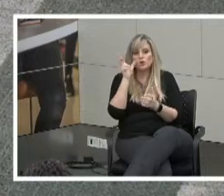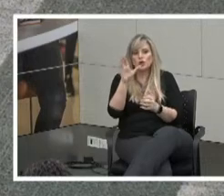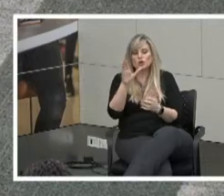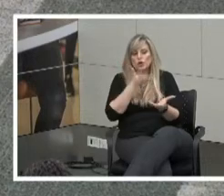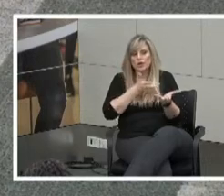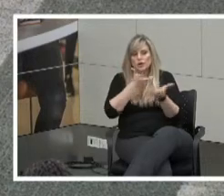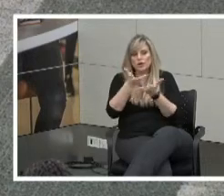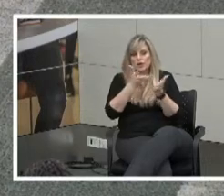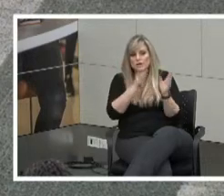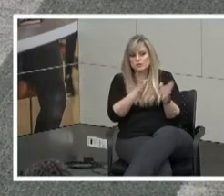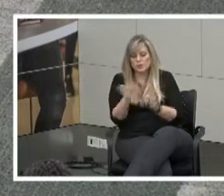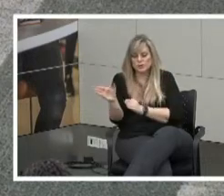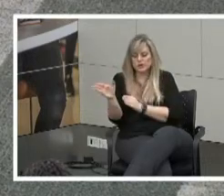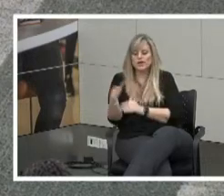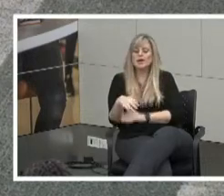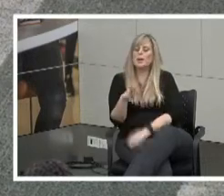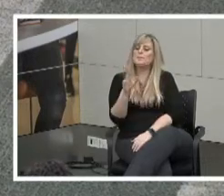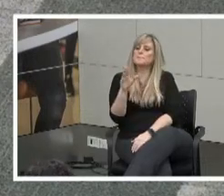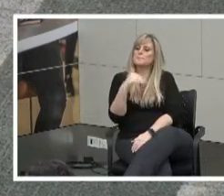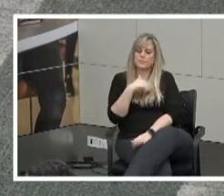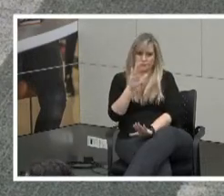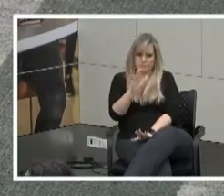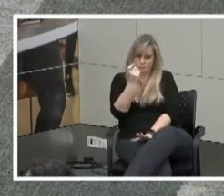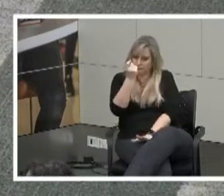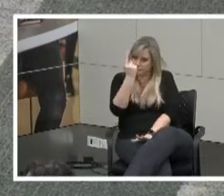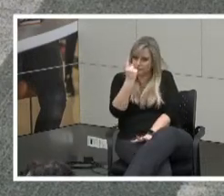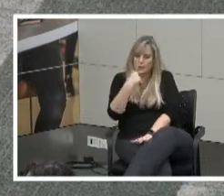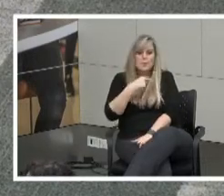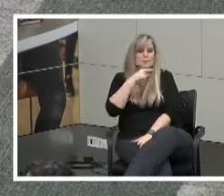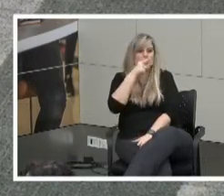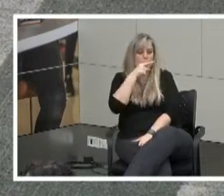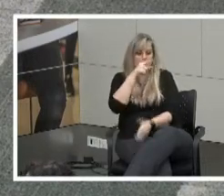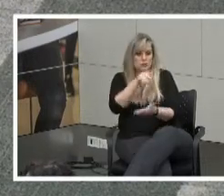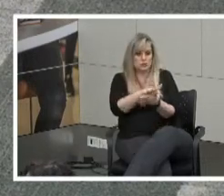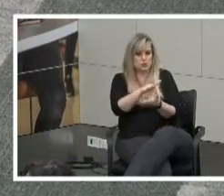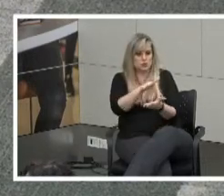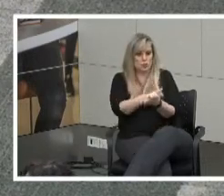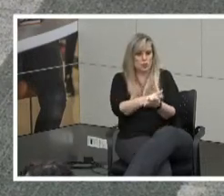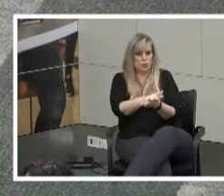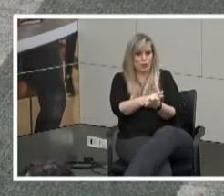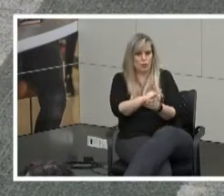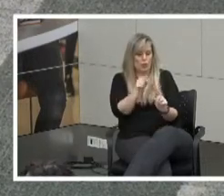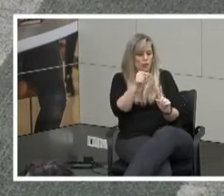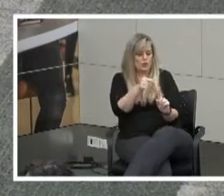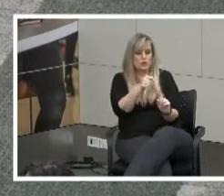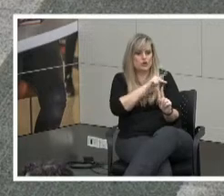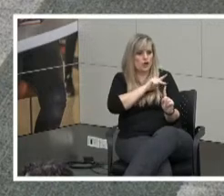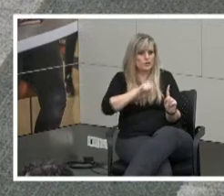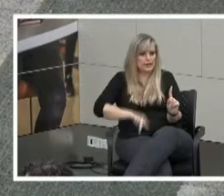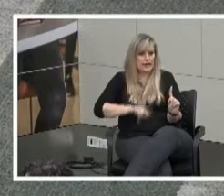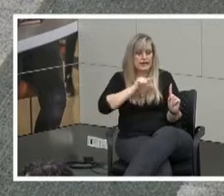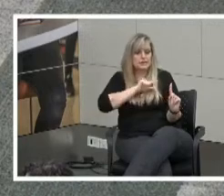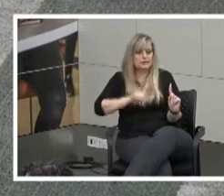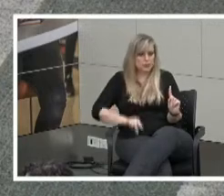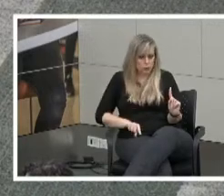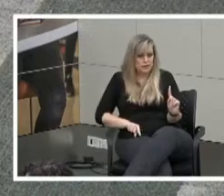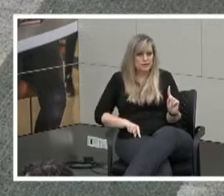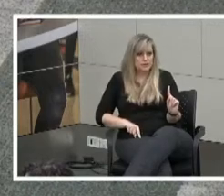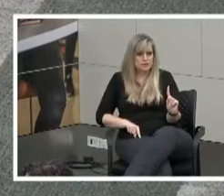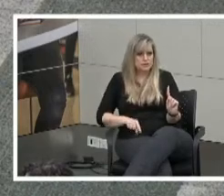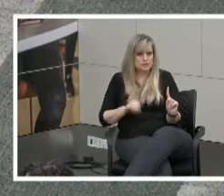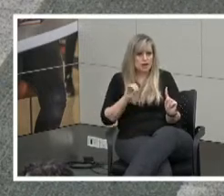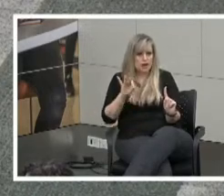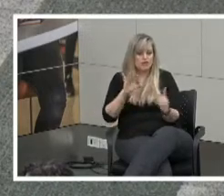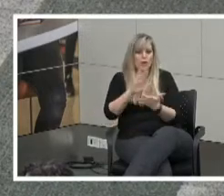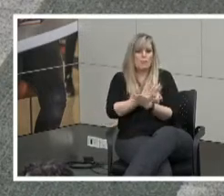plan um make no mistake public schools are the kings and queens of paper